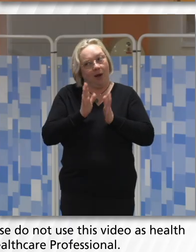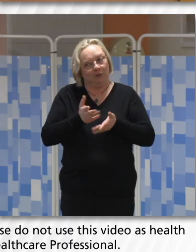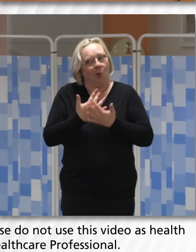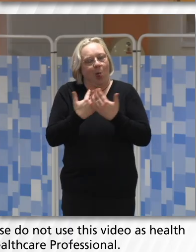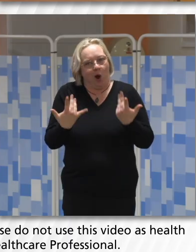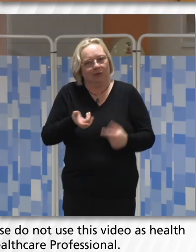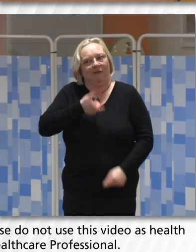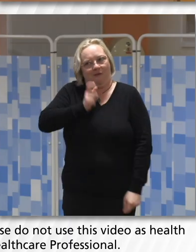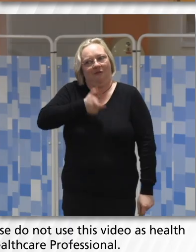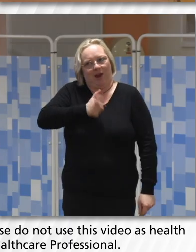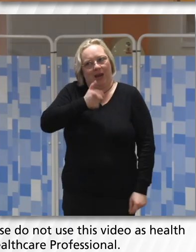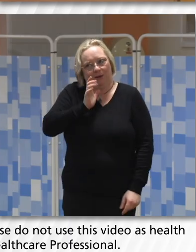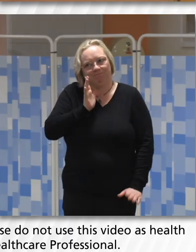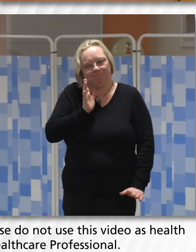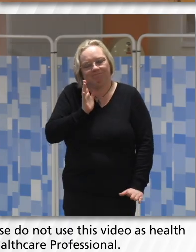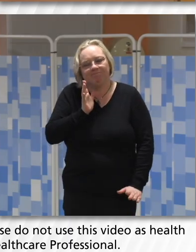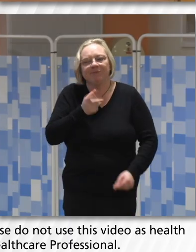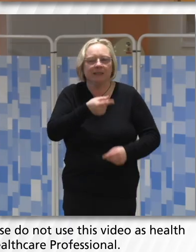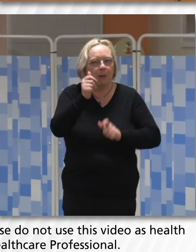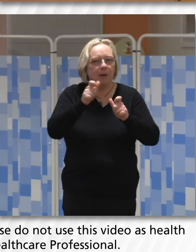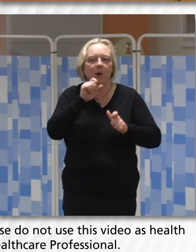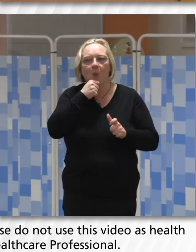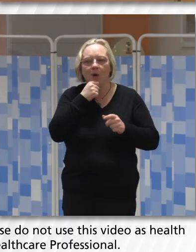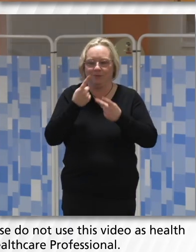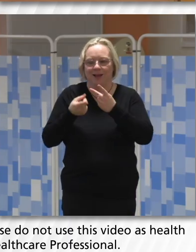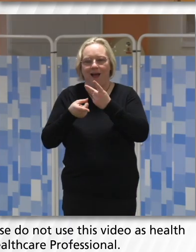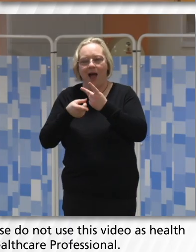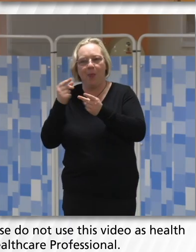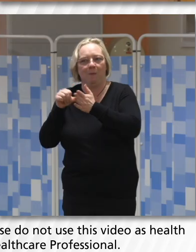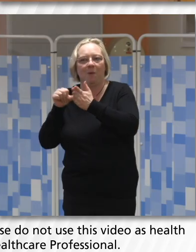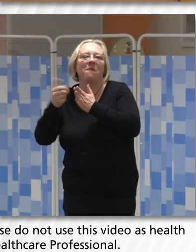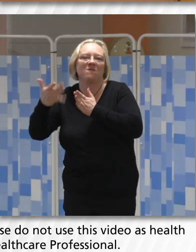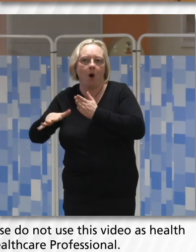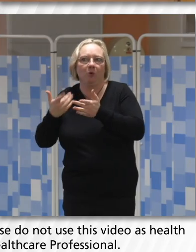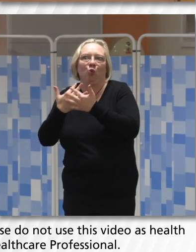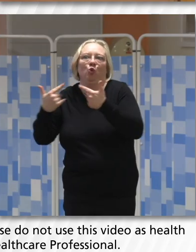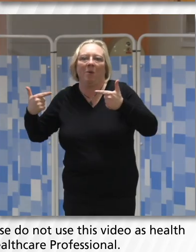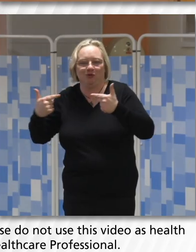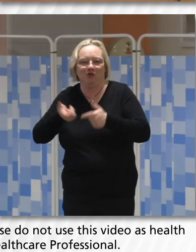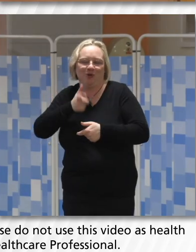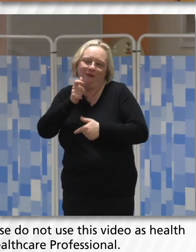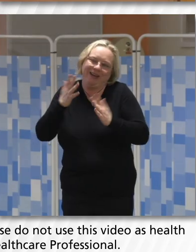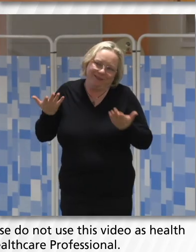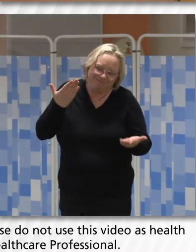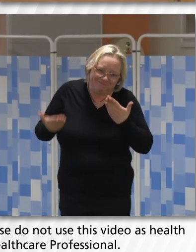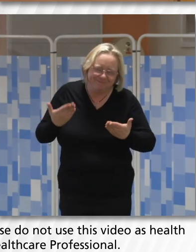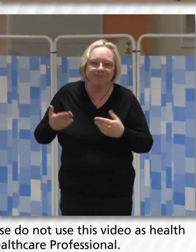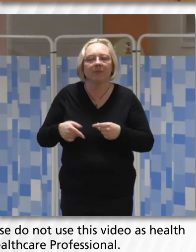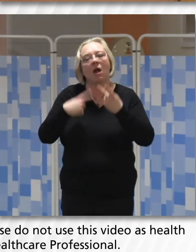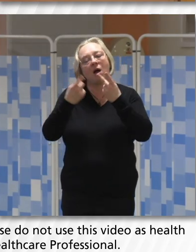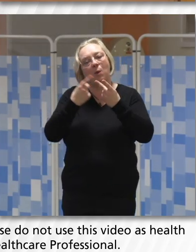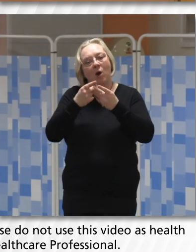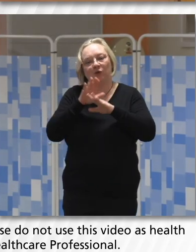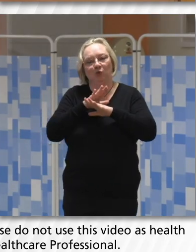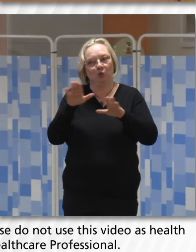enough difference. And some people would get side effects from the caffeine anyway. Another one not to be recommended